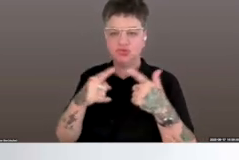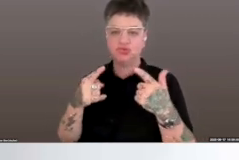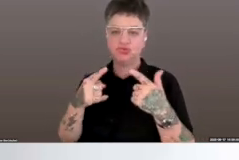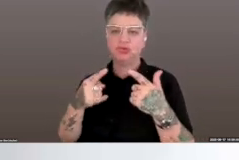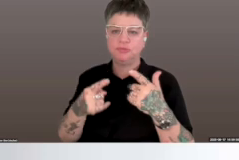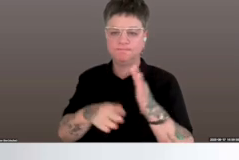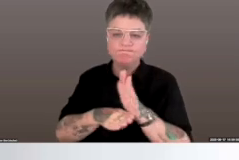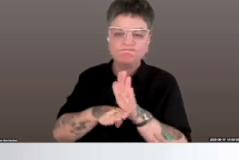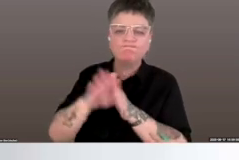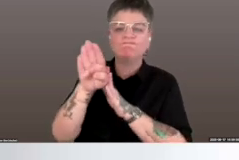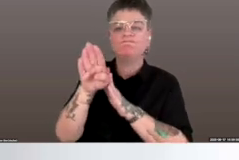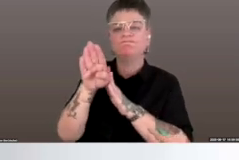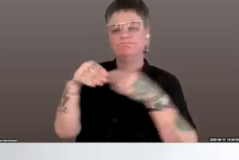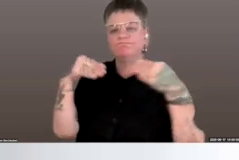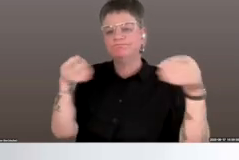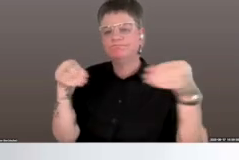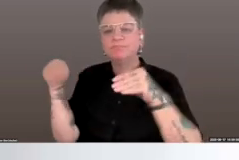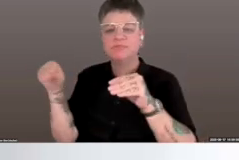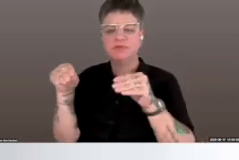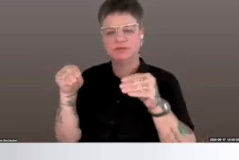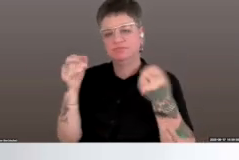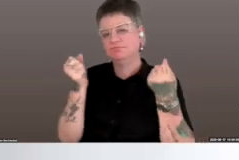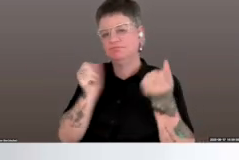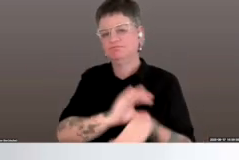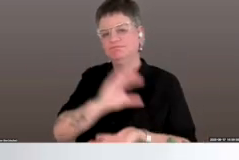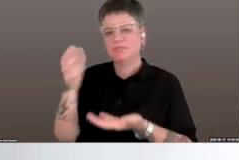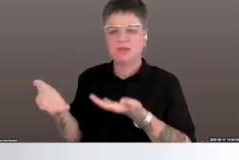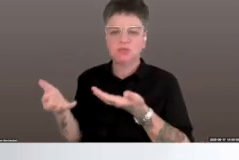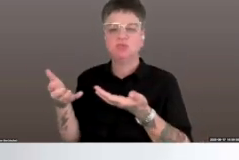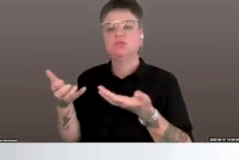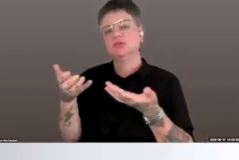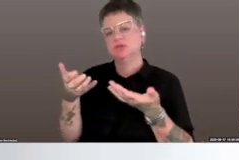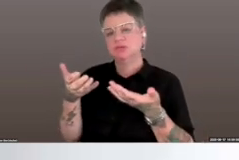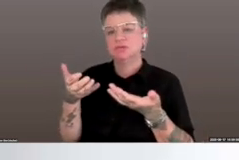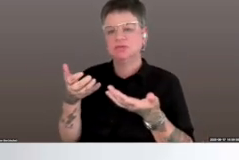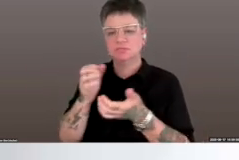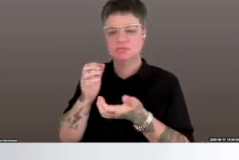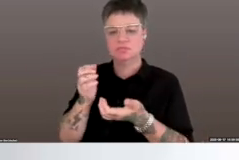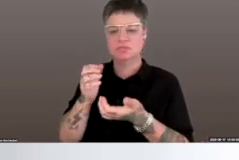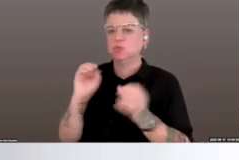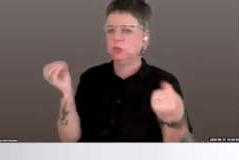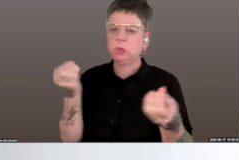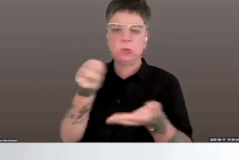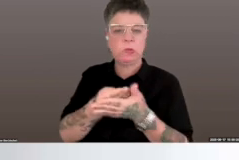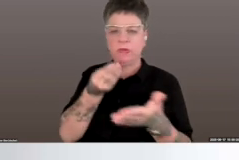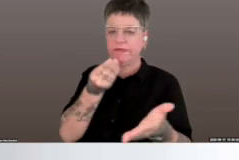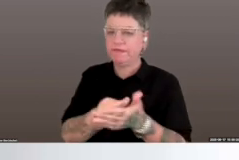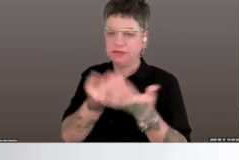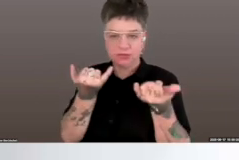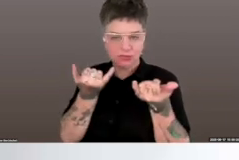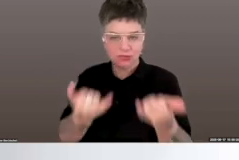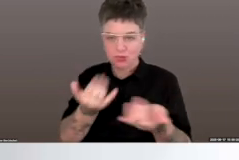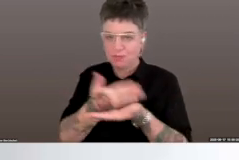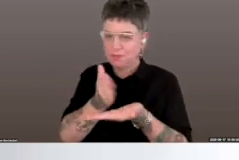volume. These are exactly what you're referring to. There is no funding in the current